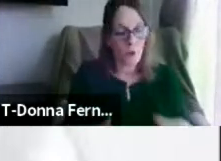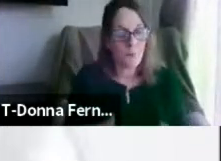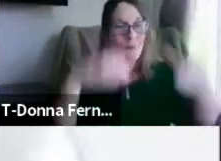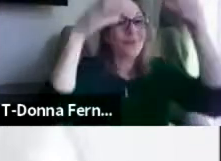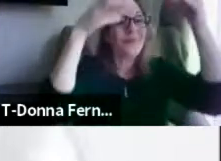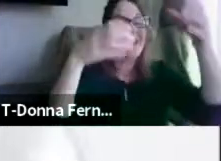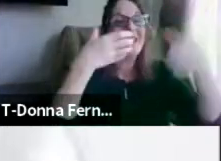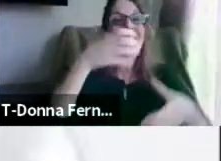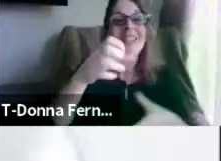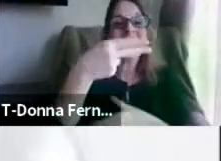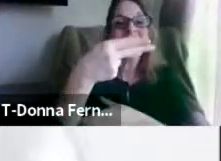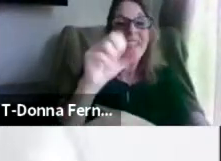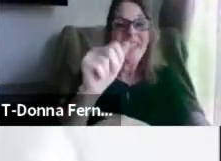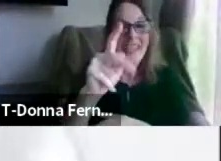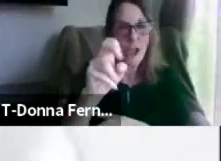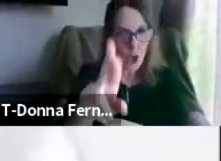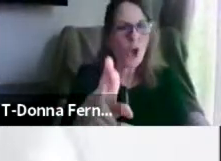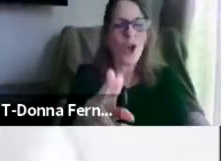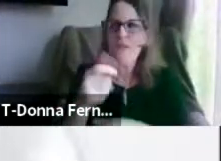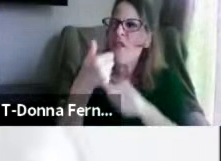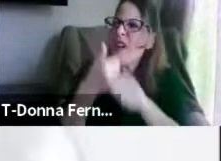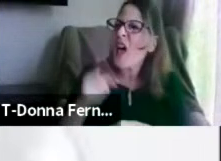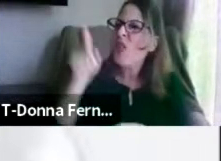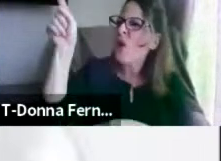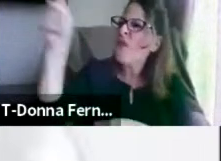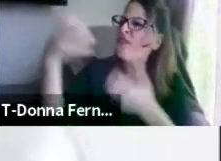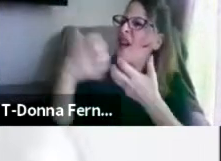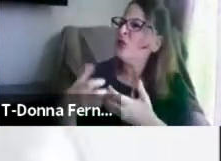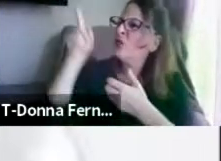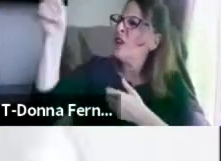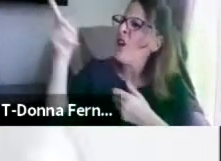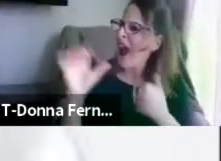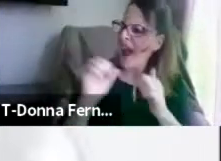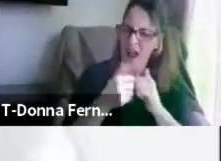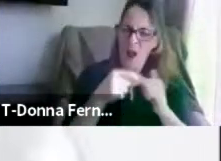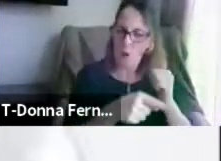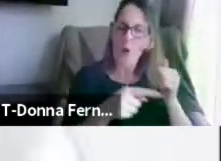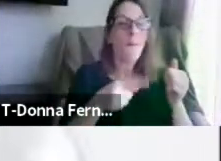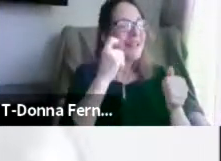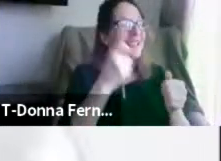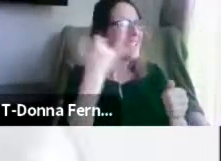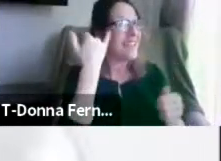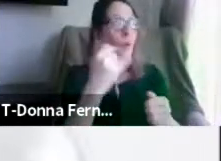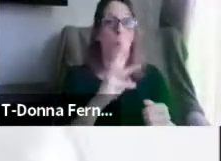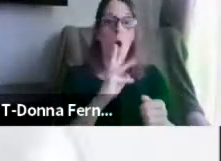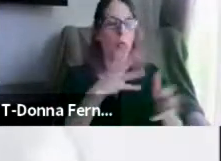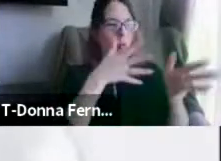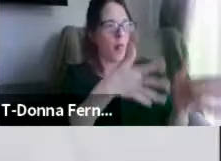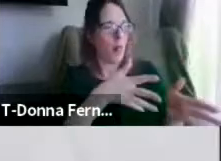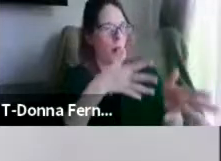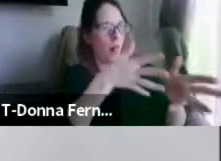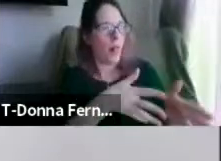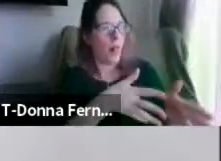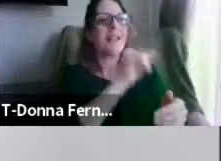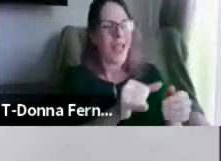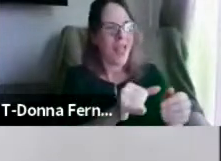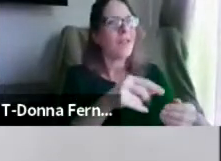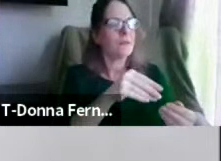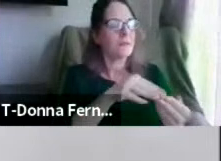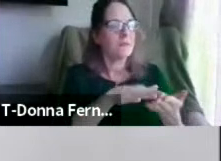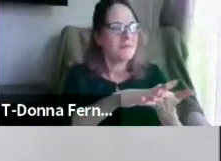manufacturer's guidance on that. Again, it's important that we flush these water lines because that stagnant water in those lines can cause a lot of illnesses.